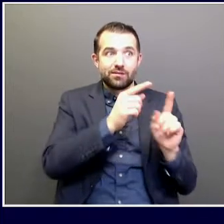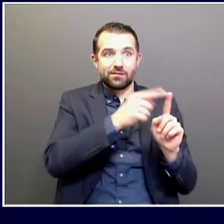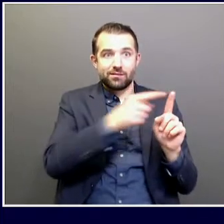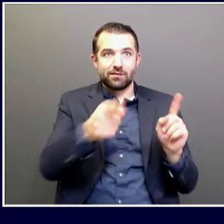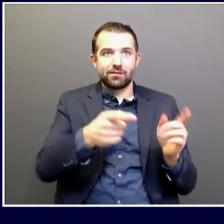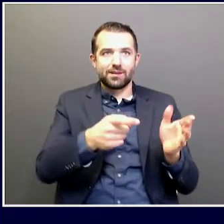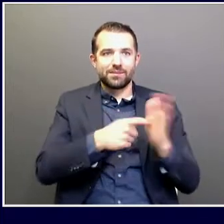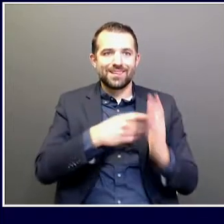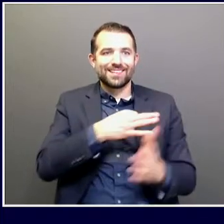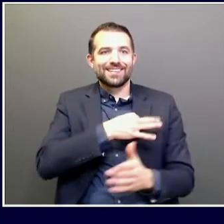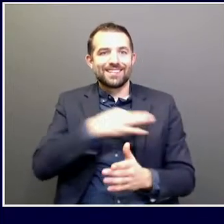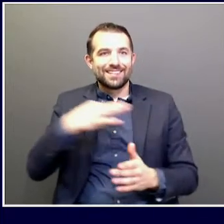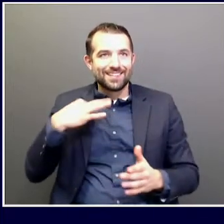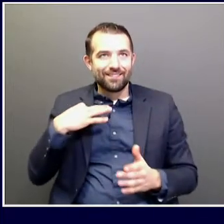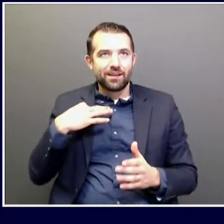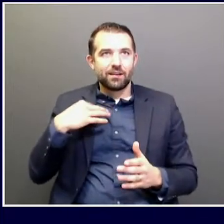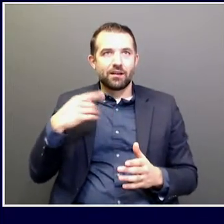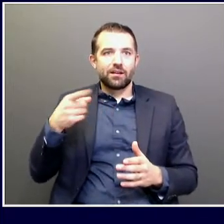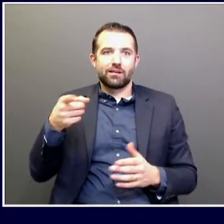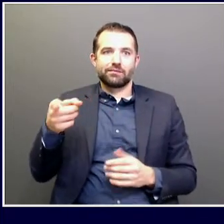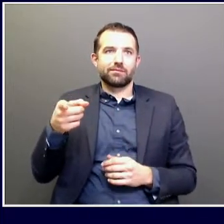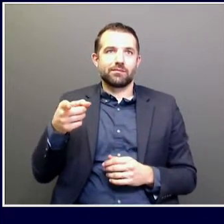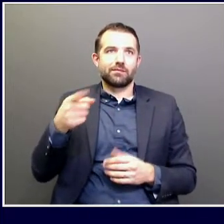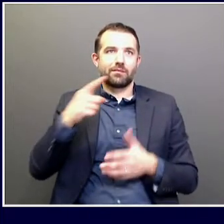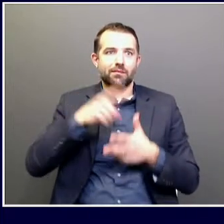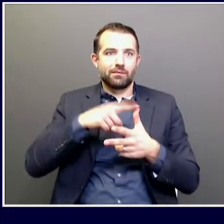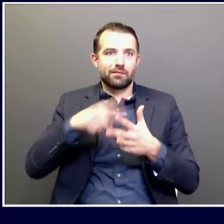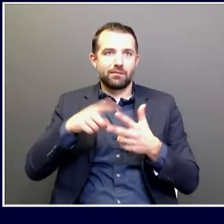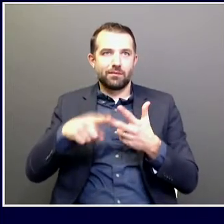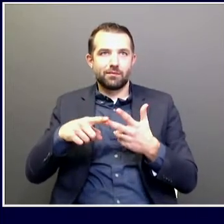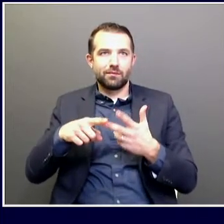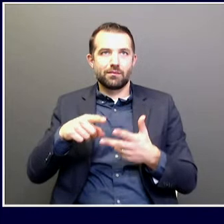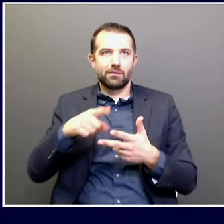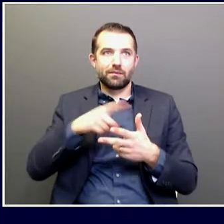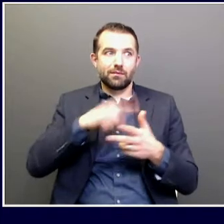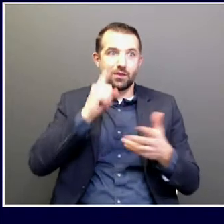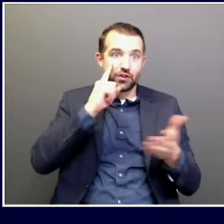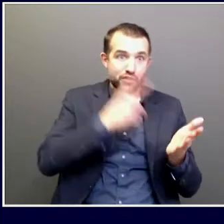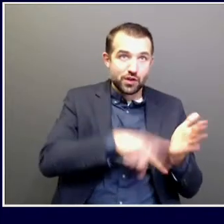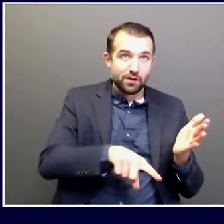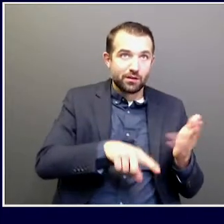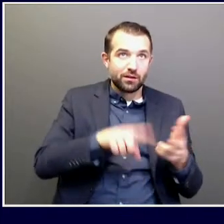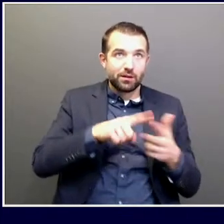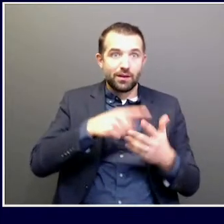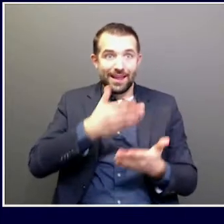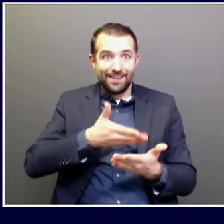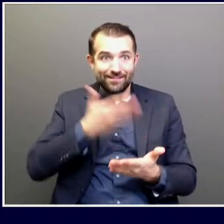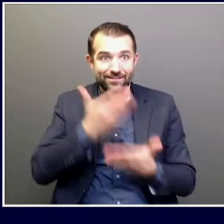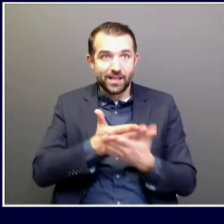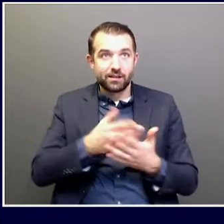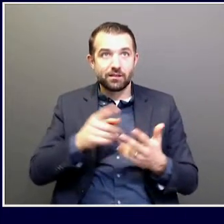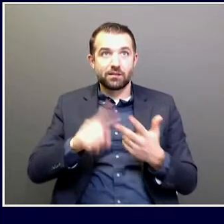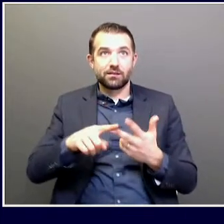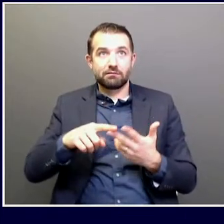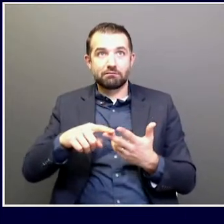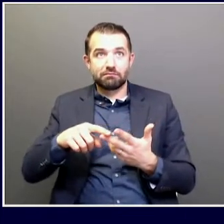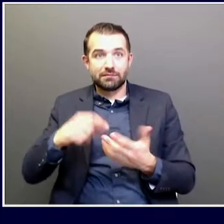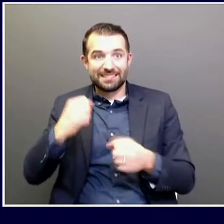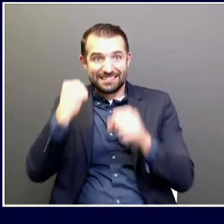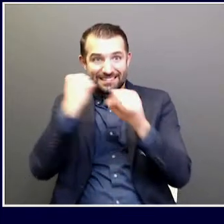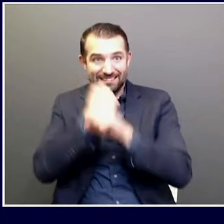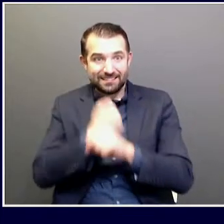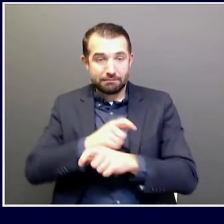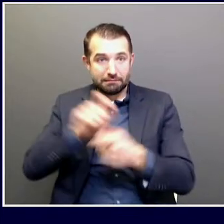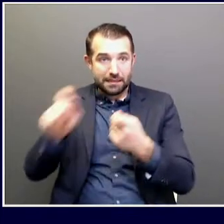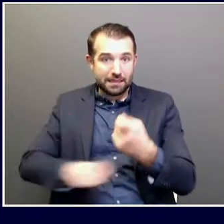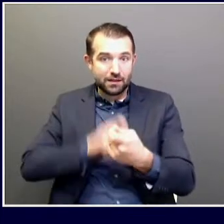team to validate it, and a third team to ensure its statistical accuracy. And we have tough choices to make in terms of what data